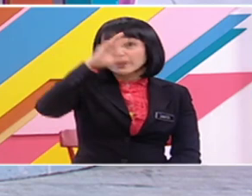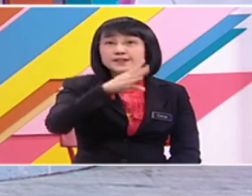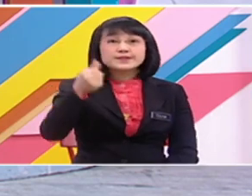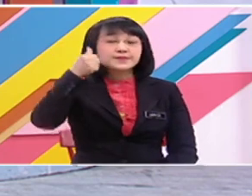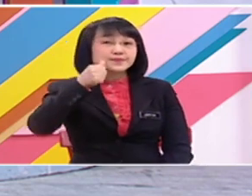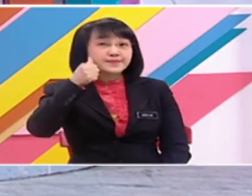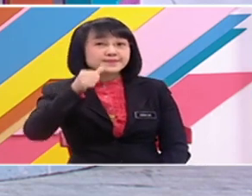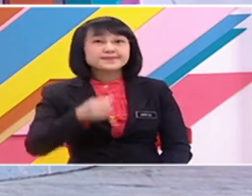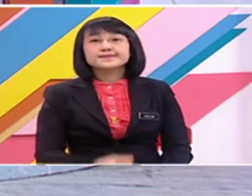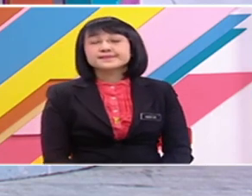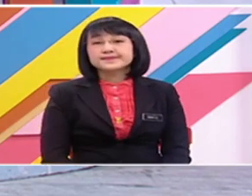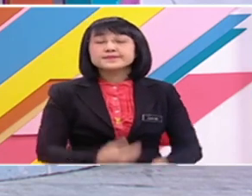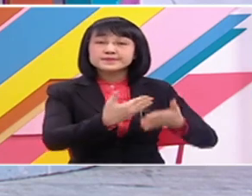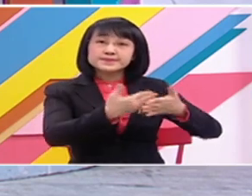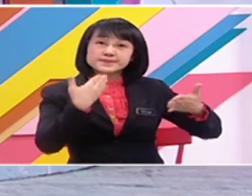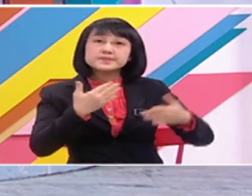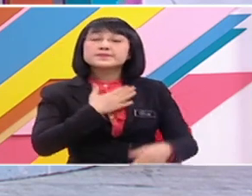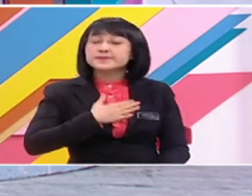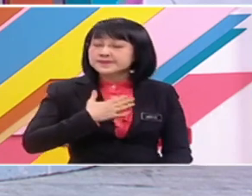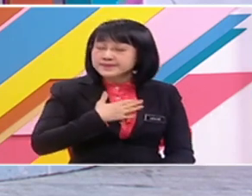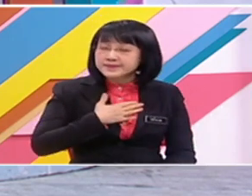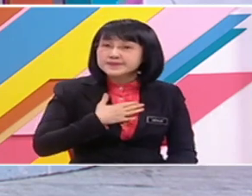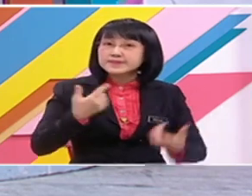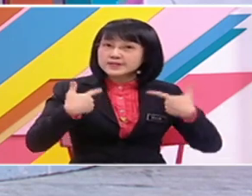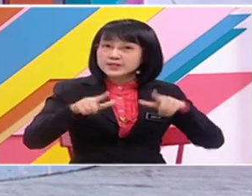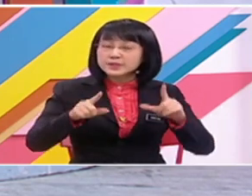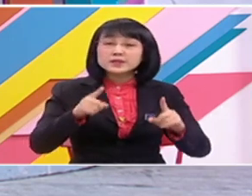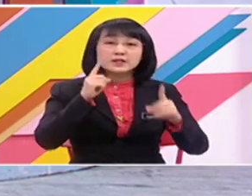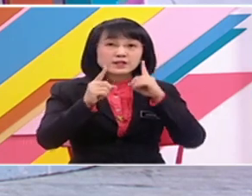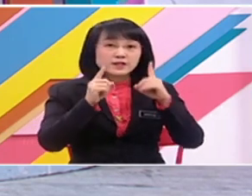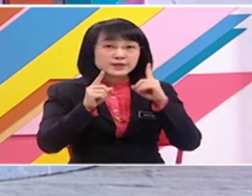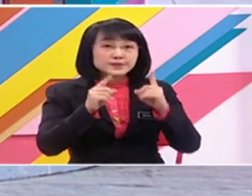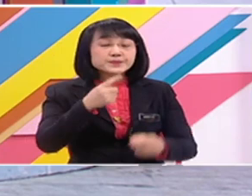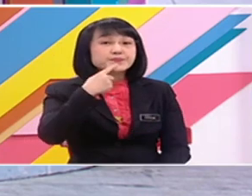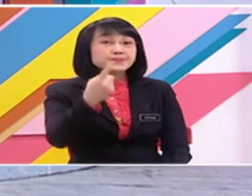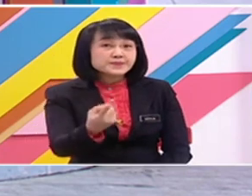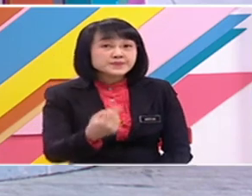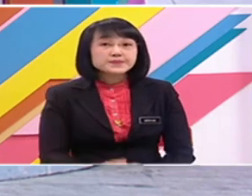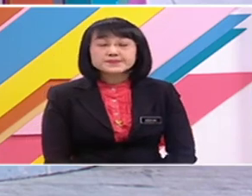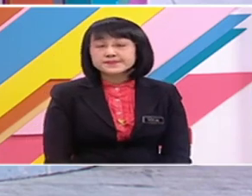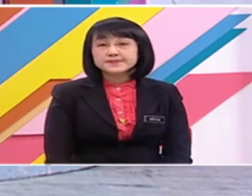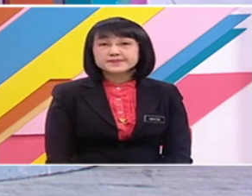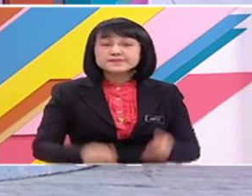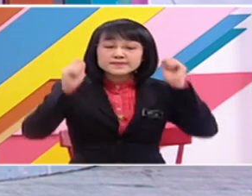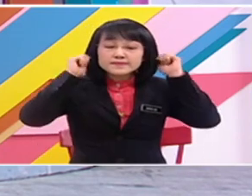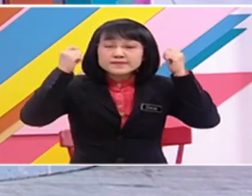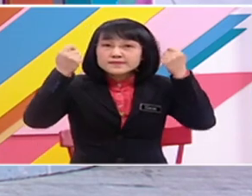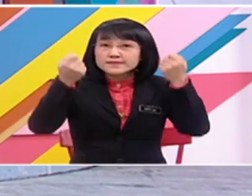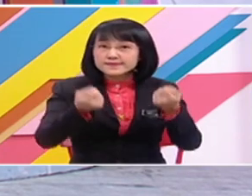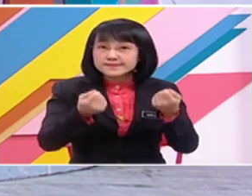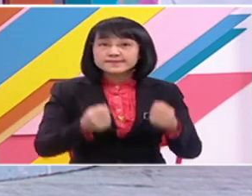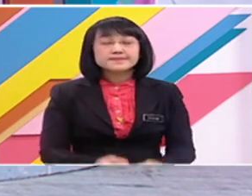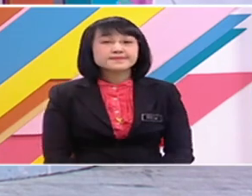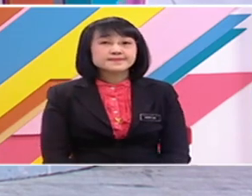teacher, but before that, please let me tell you, our viewers today, that we're taking off our mask for today's lesson because we